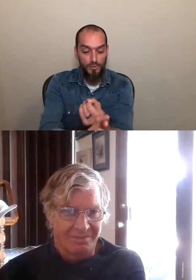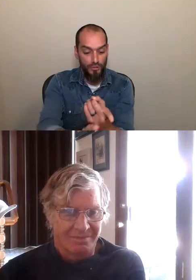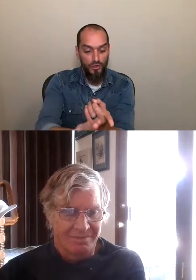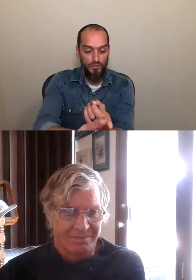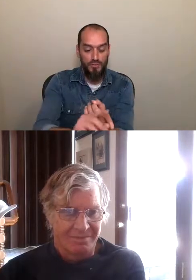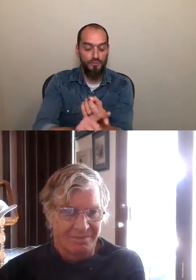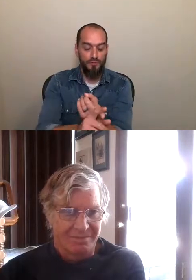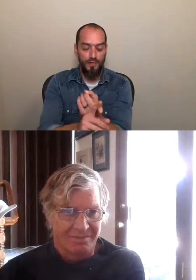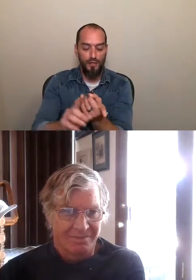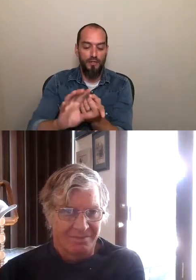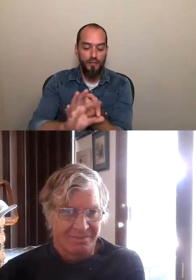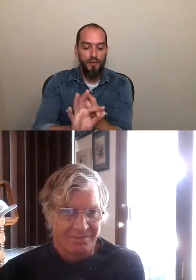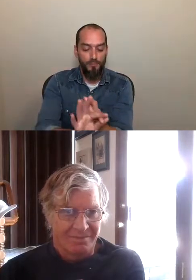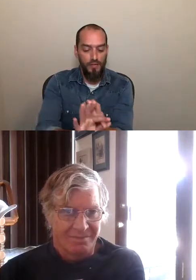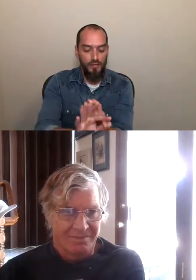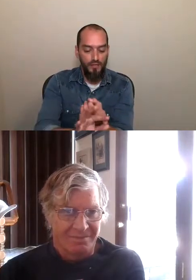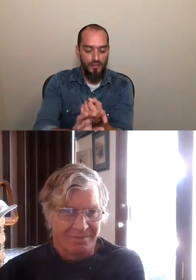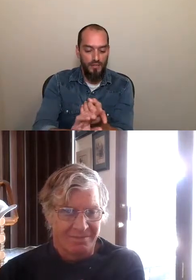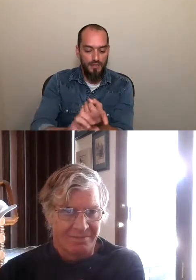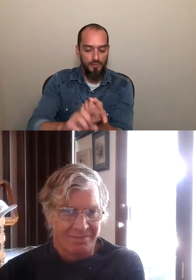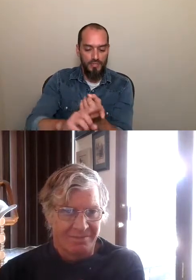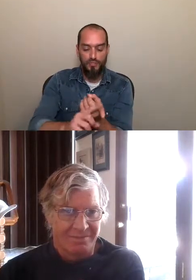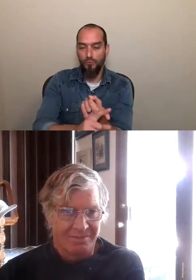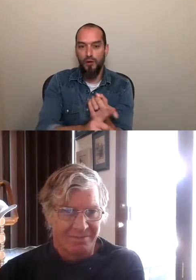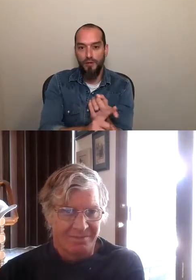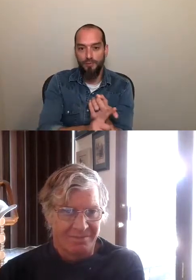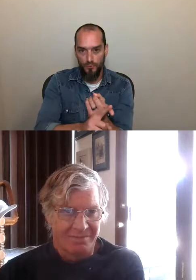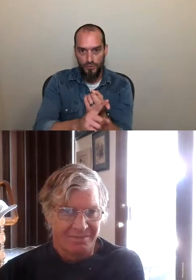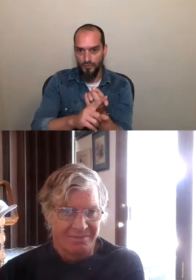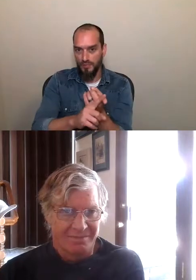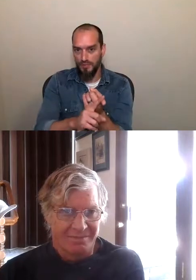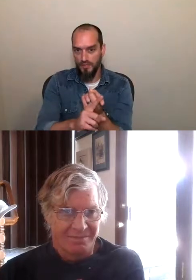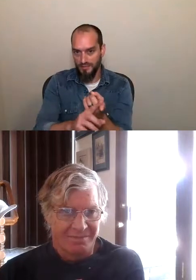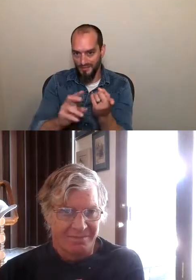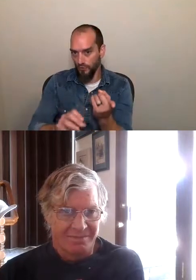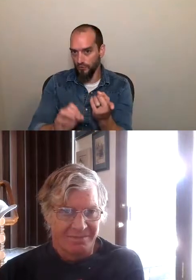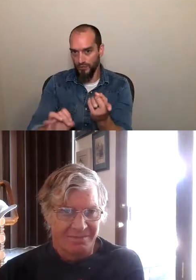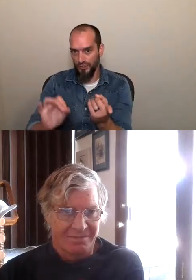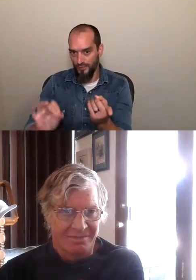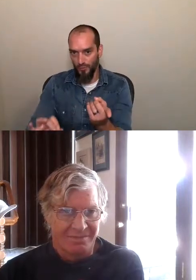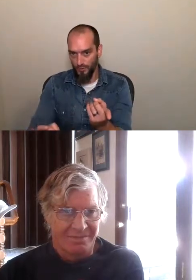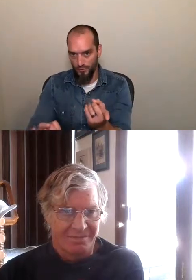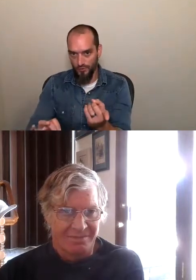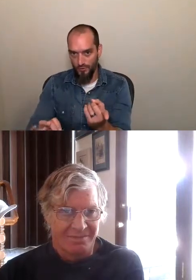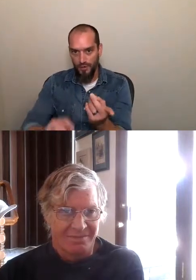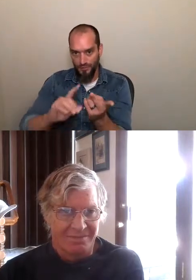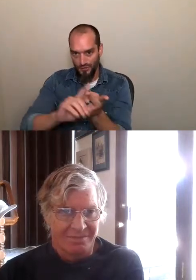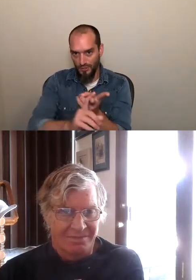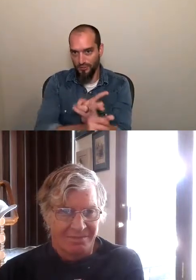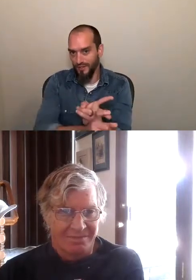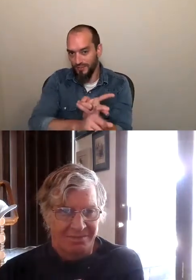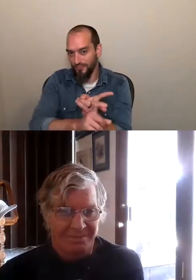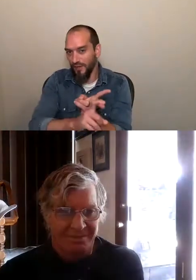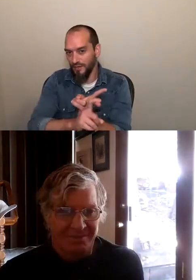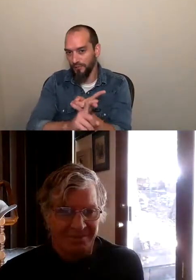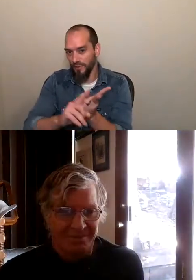problem construction defect, by the way, but it's in possession of water vapor, which facilitates the self-originating mold growth, but it's also